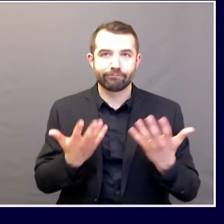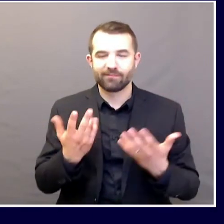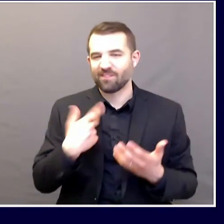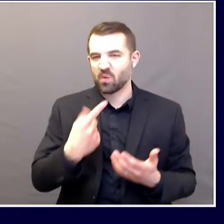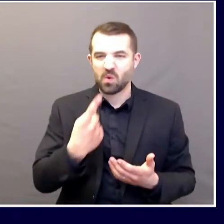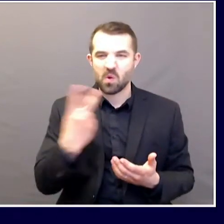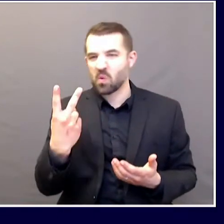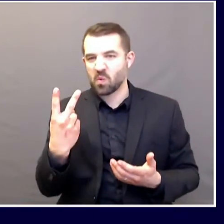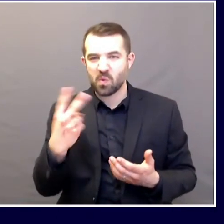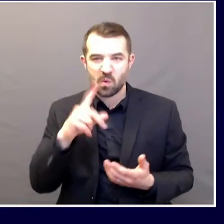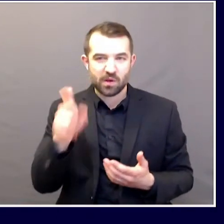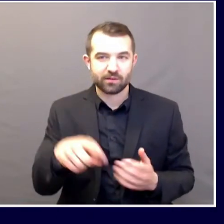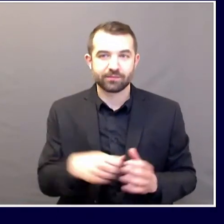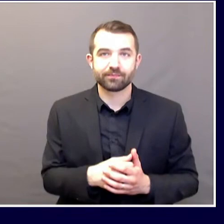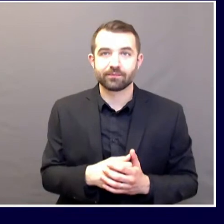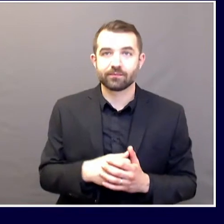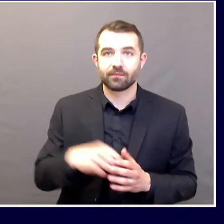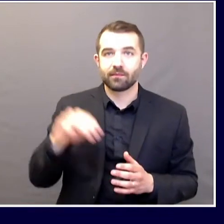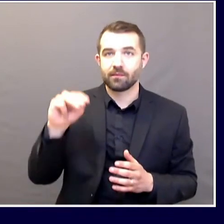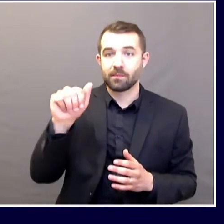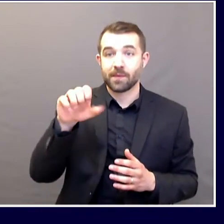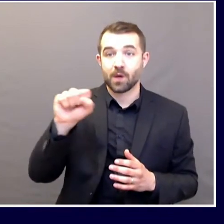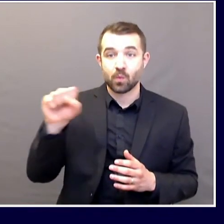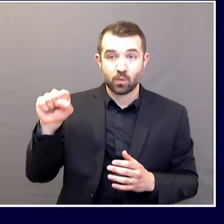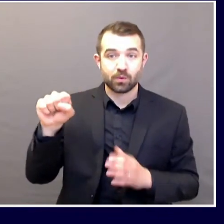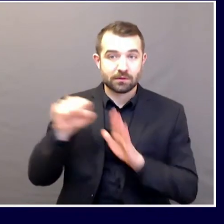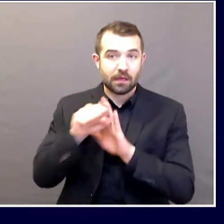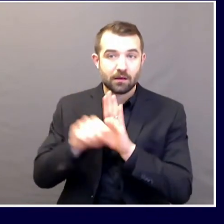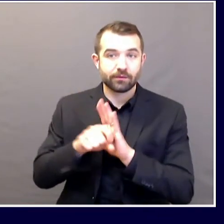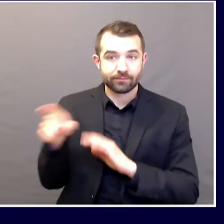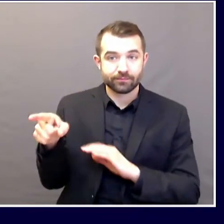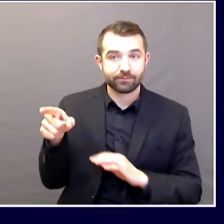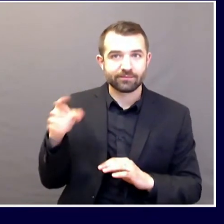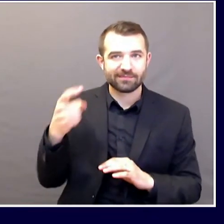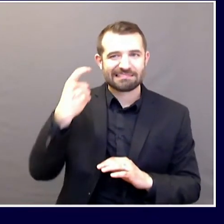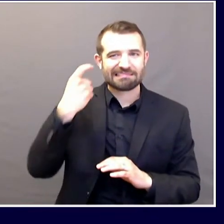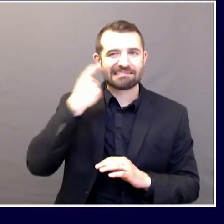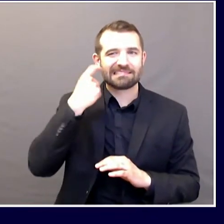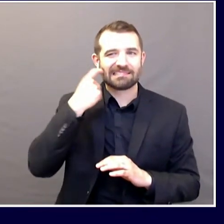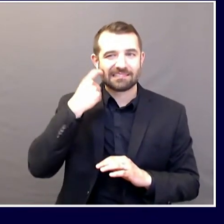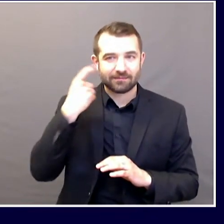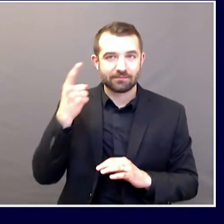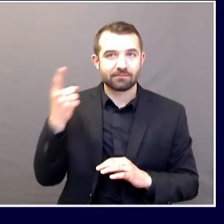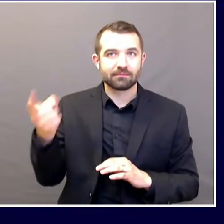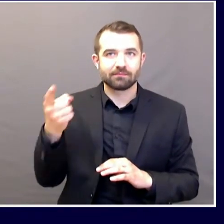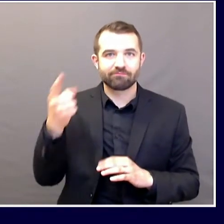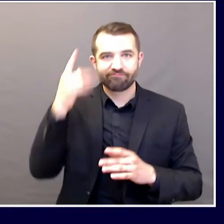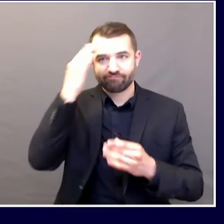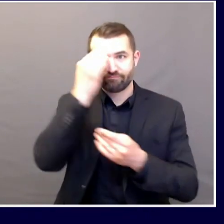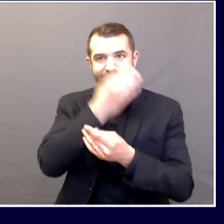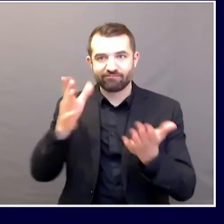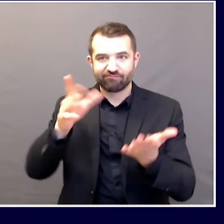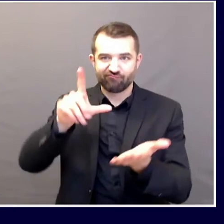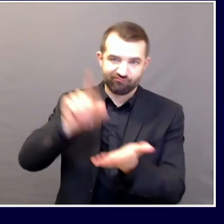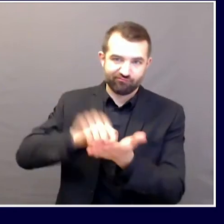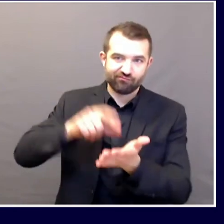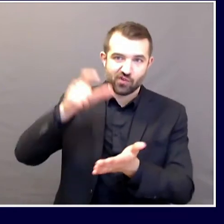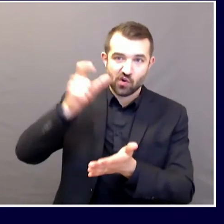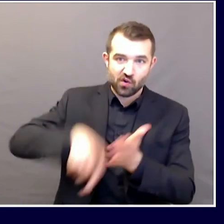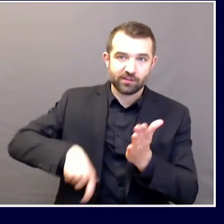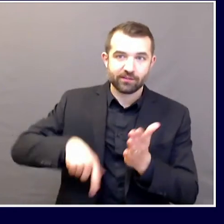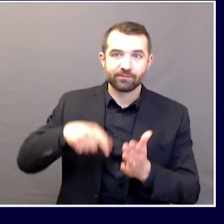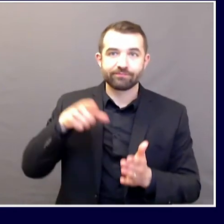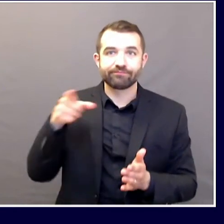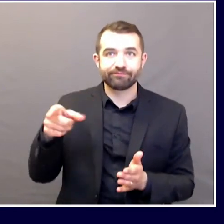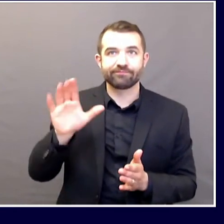Massachusetts recently released an updated sort of tiered schedule of when people will be eligible for the